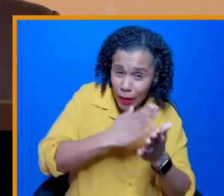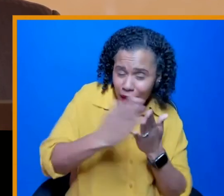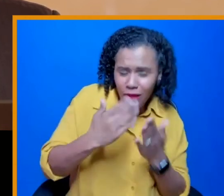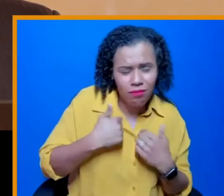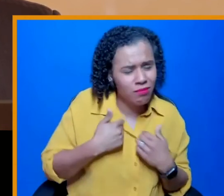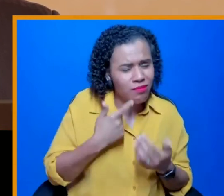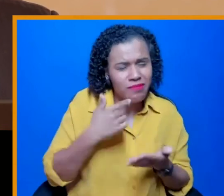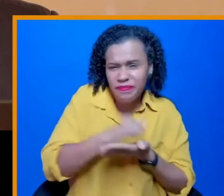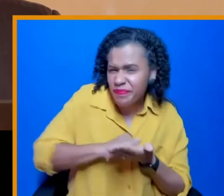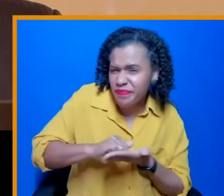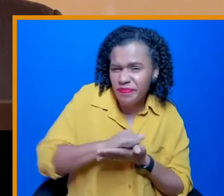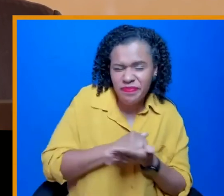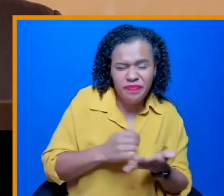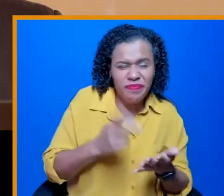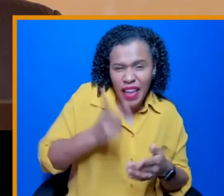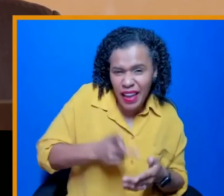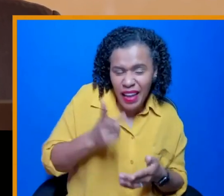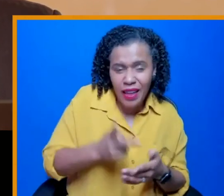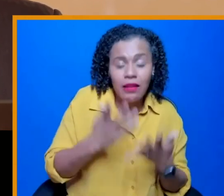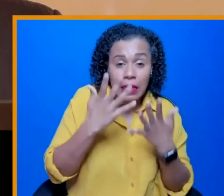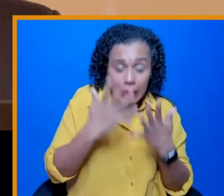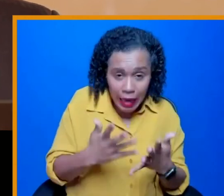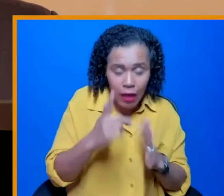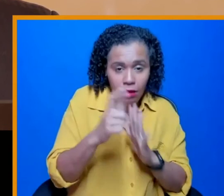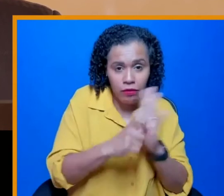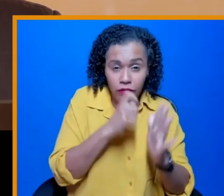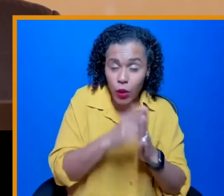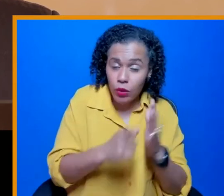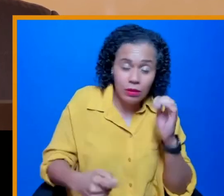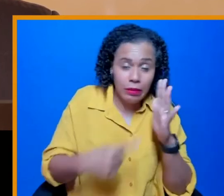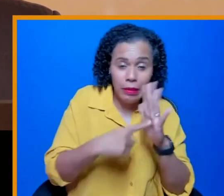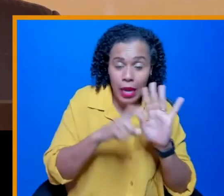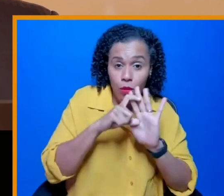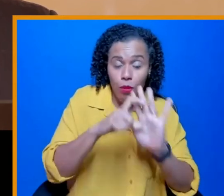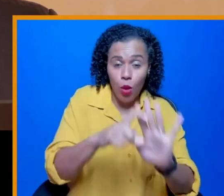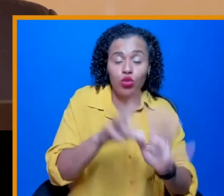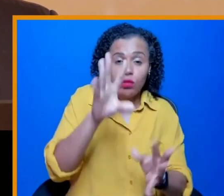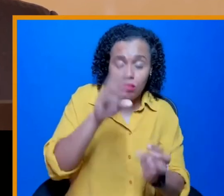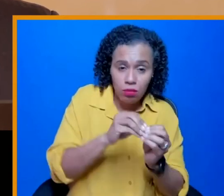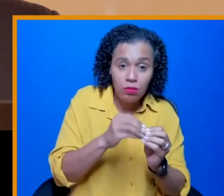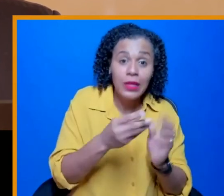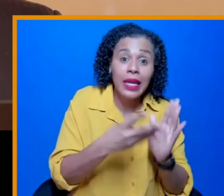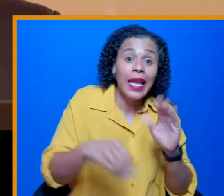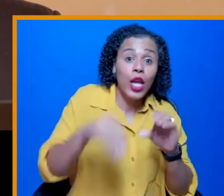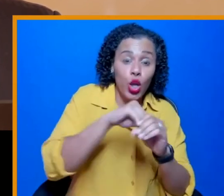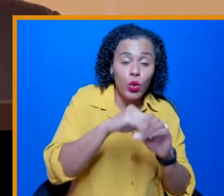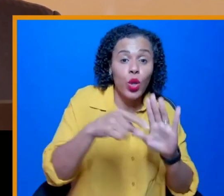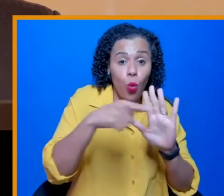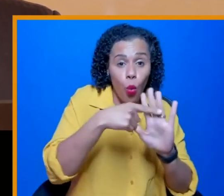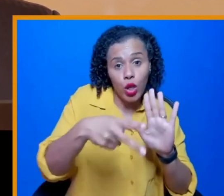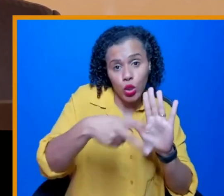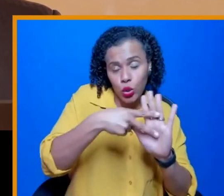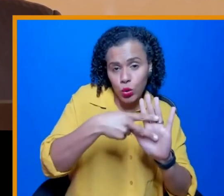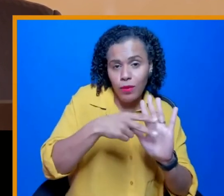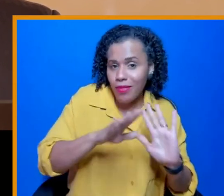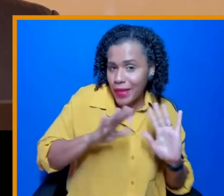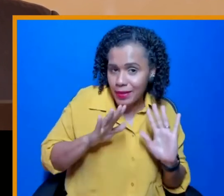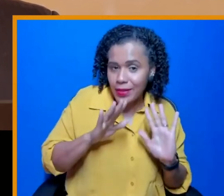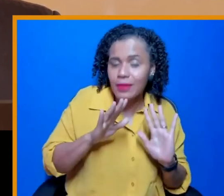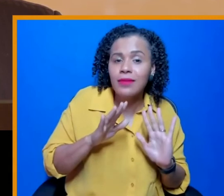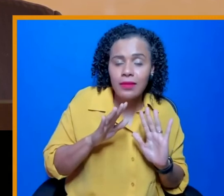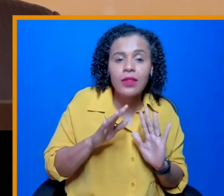again, we're now voting on the main motion as amended by Amendments 1 and 2 only. The